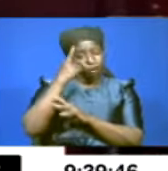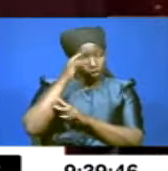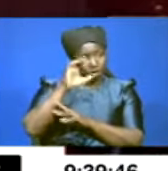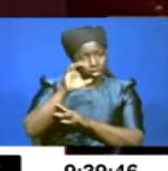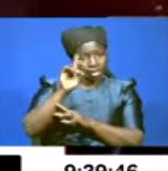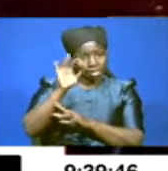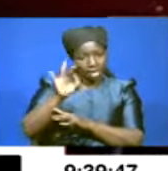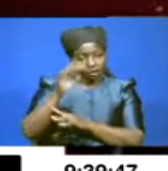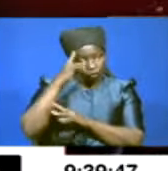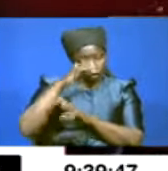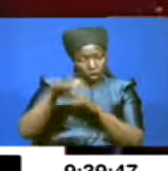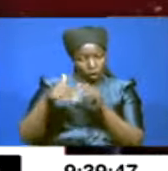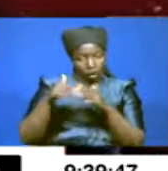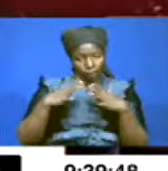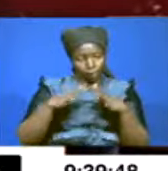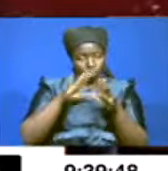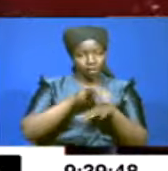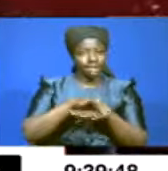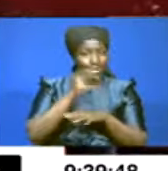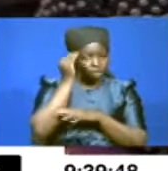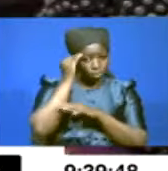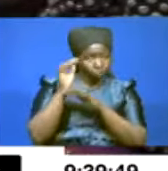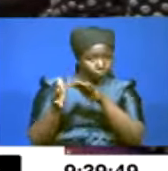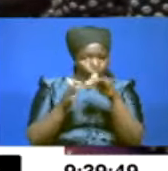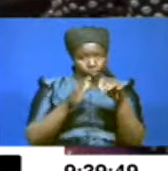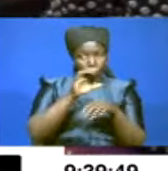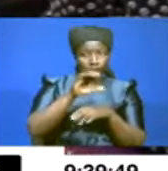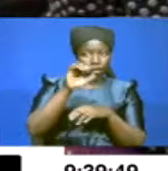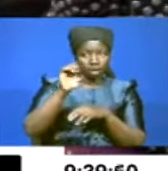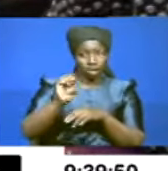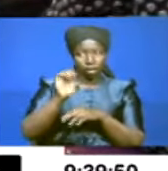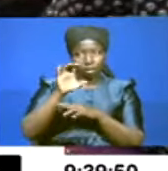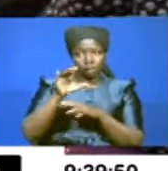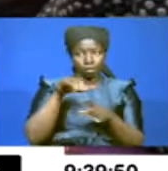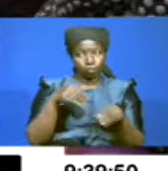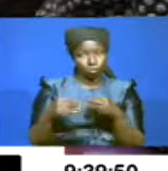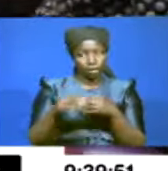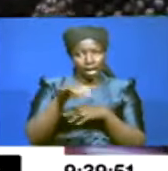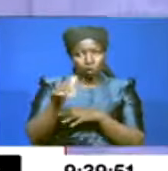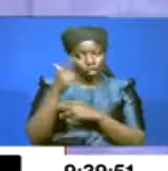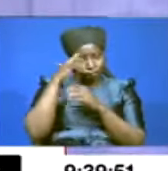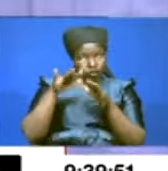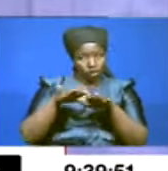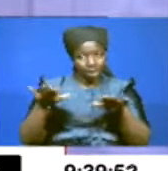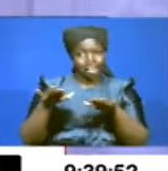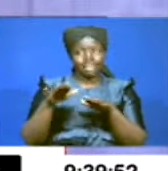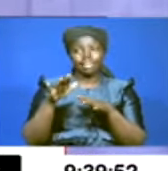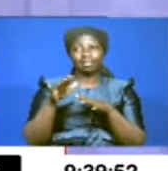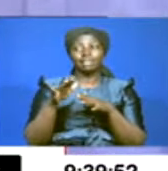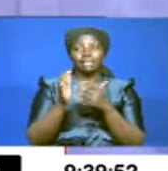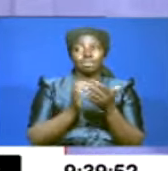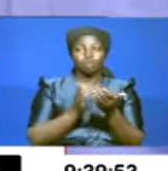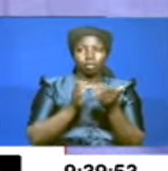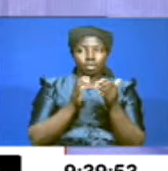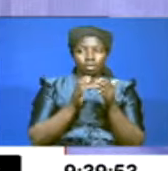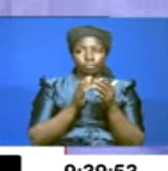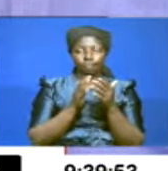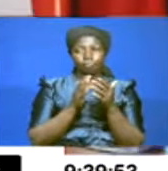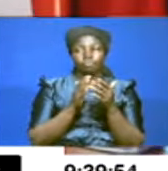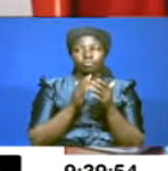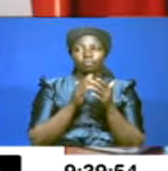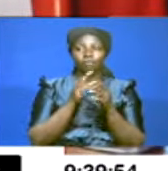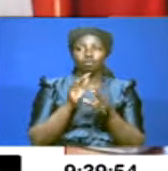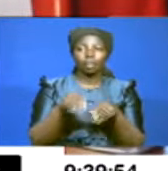wasome. Elsewhere, Busia County CEC for Lands and Urban Planning, Peter Odima, has given traders and business people whose premises are on road reserves